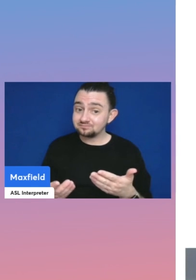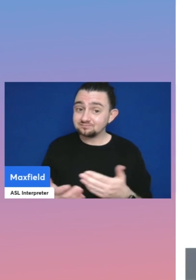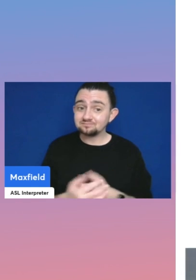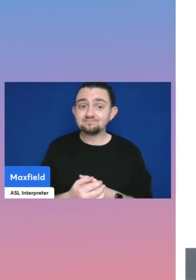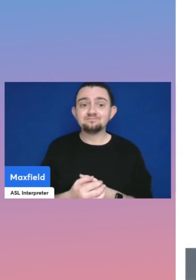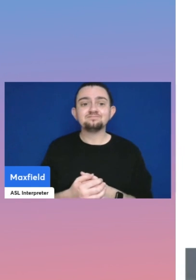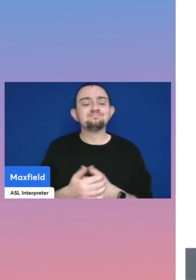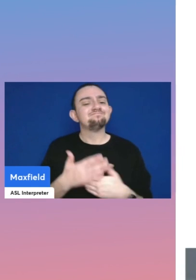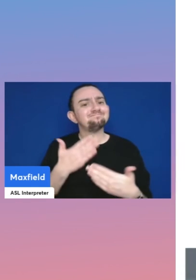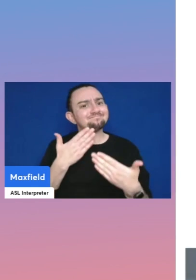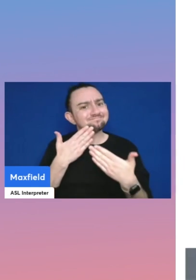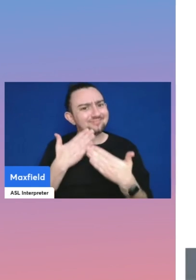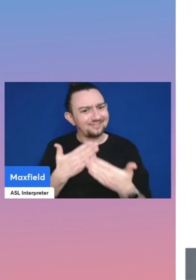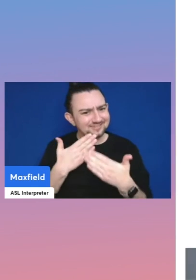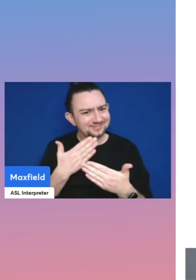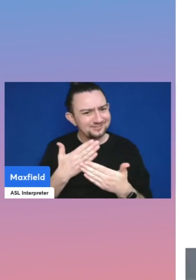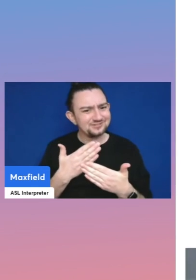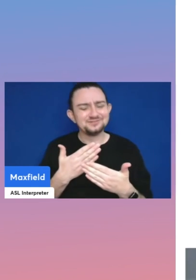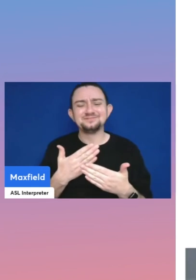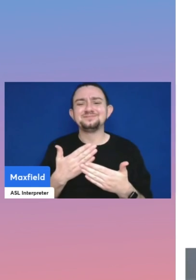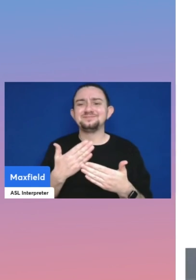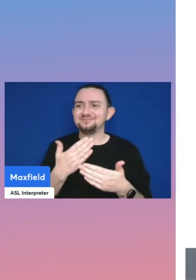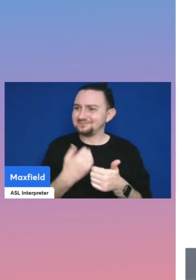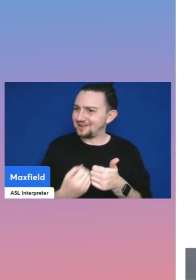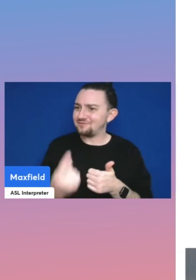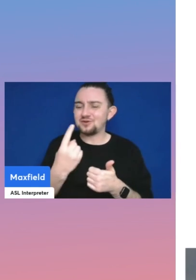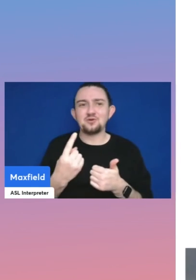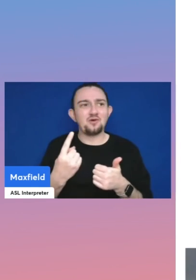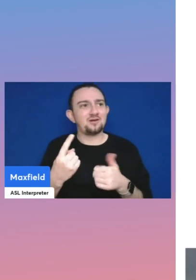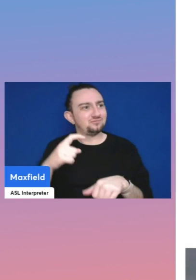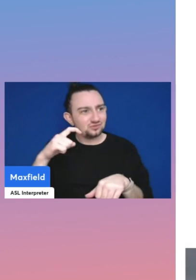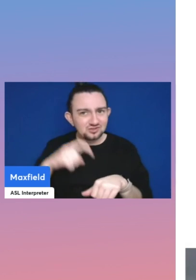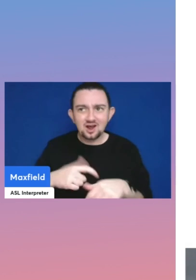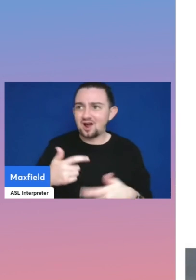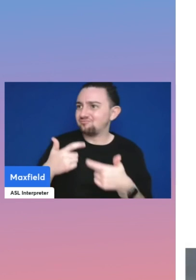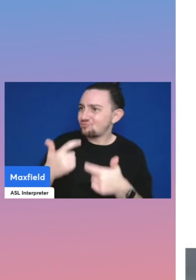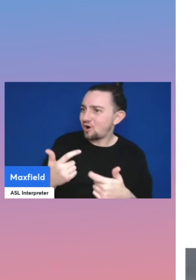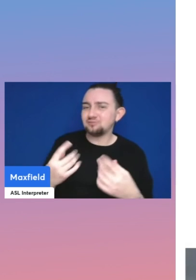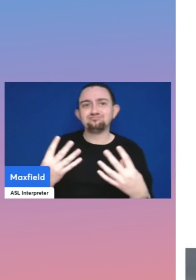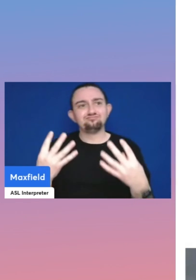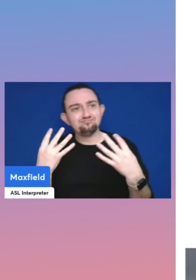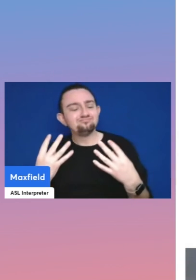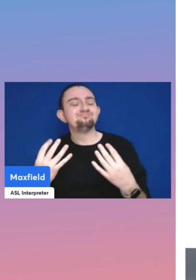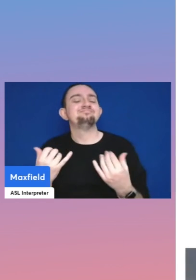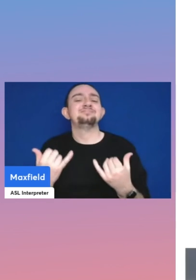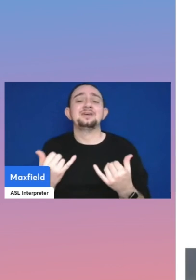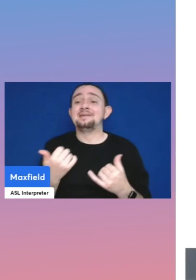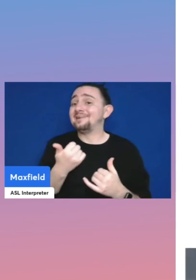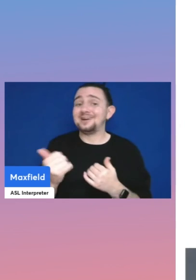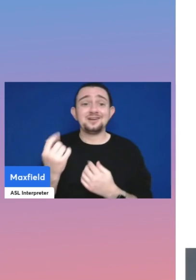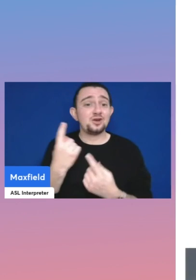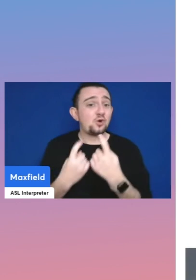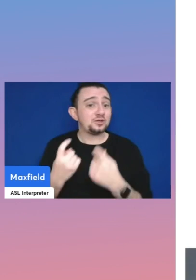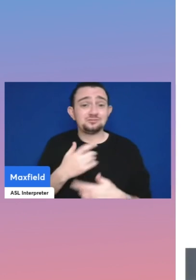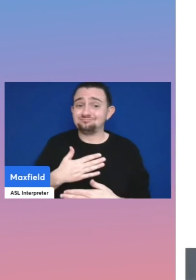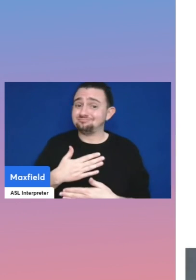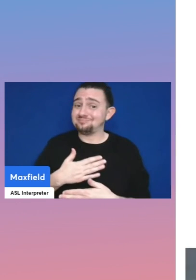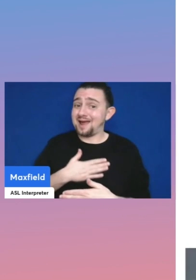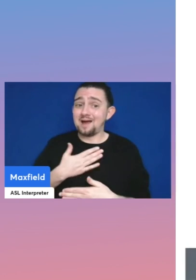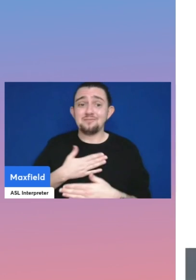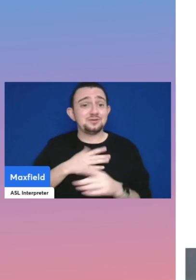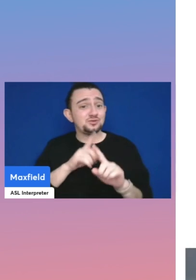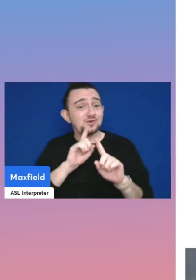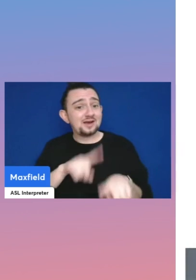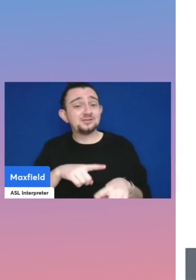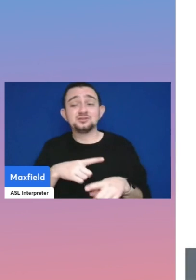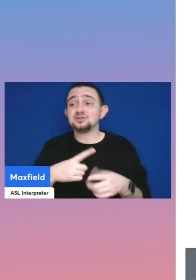thank you all for your time and attention today. We'd be happy to answer any questions you may have or discuss any points in